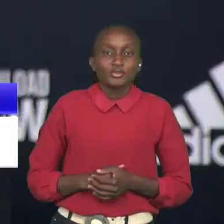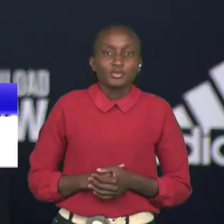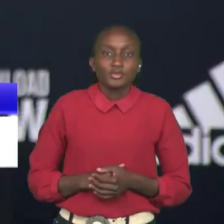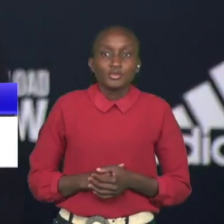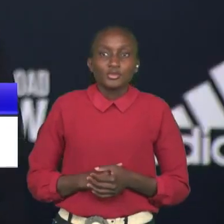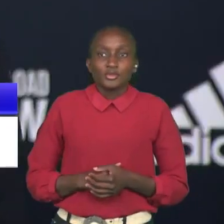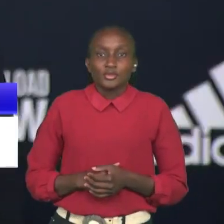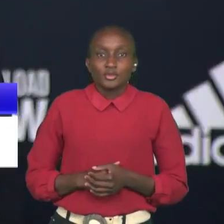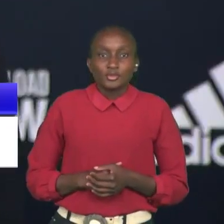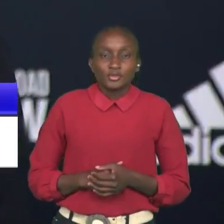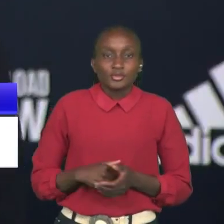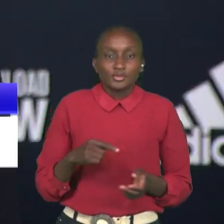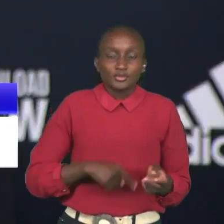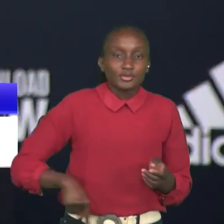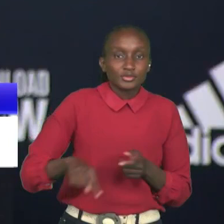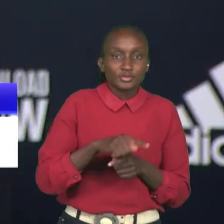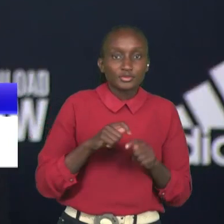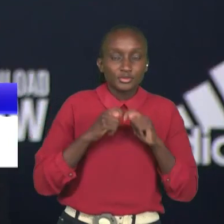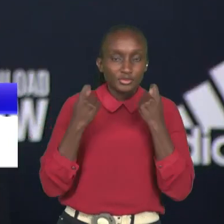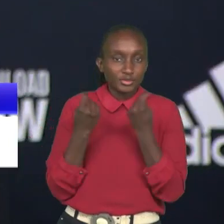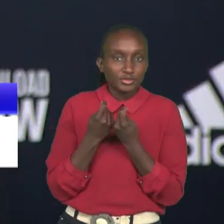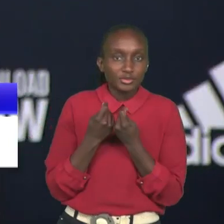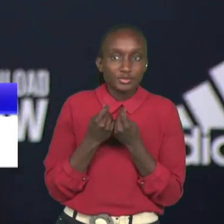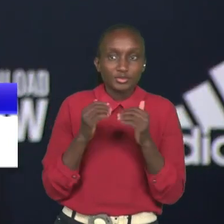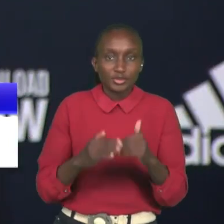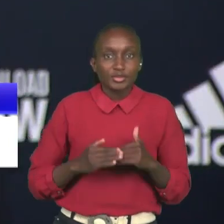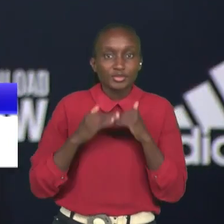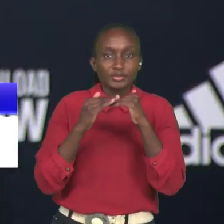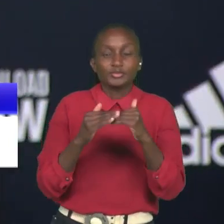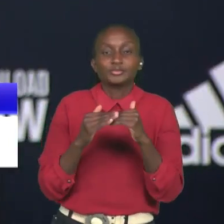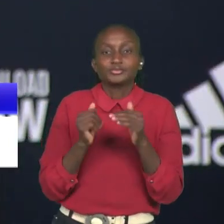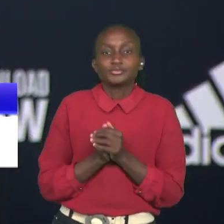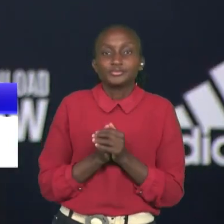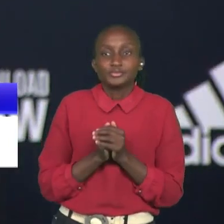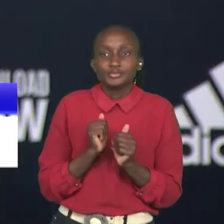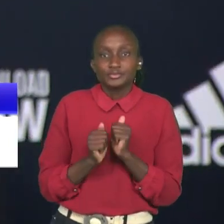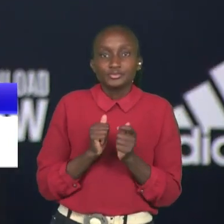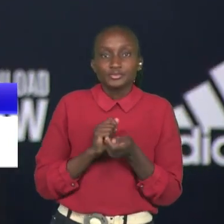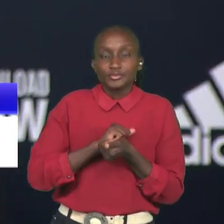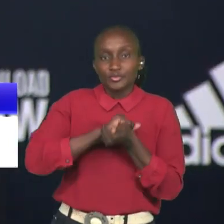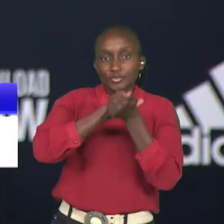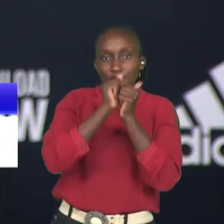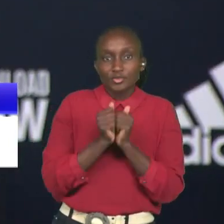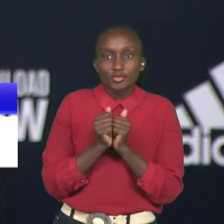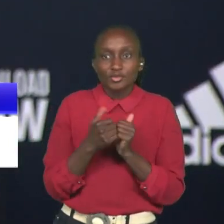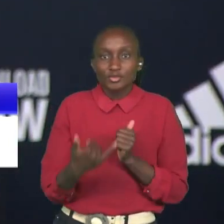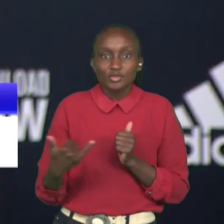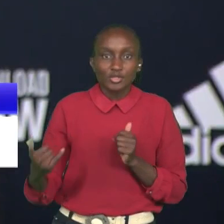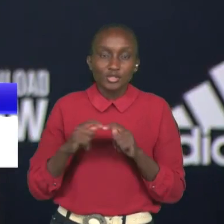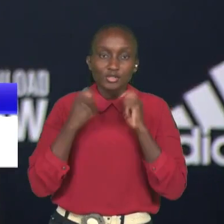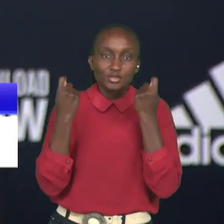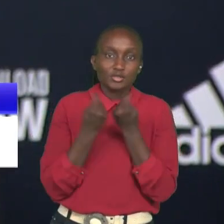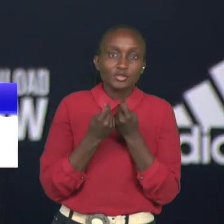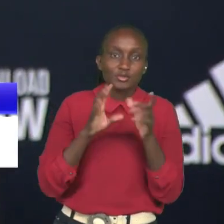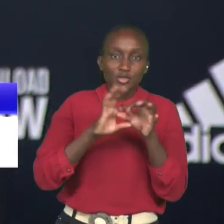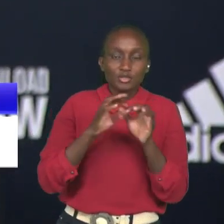For me, it's a team improving. It's in evolving. I think it's a young team. The culture is